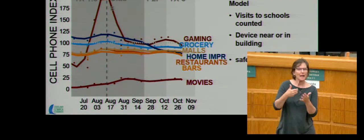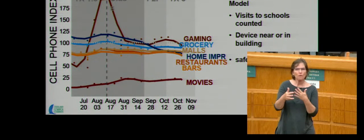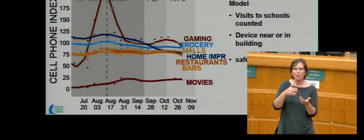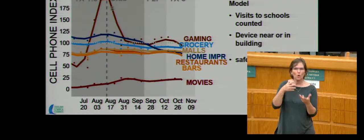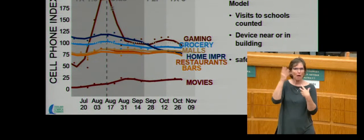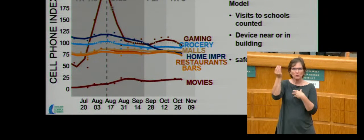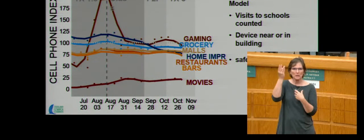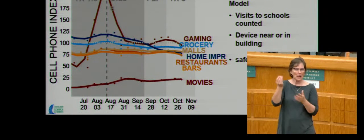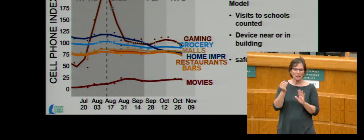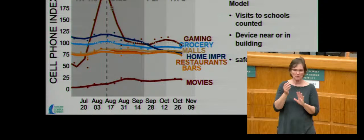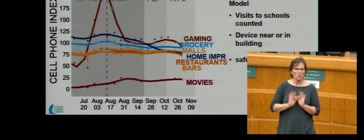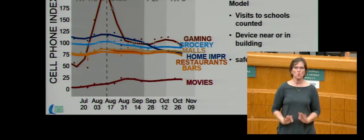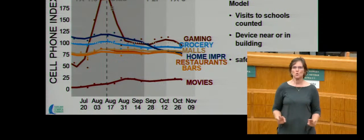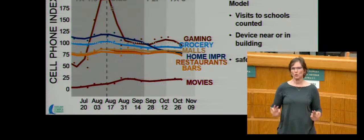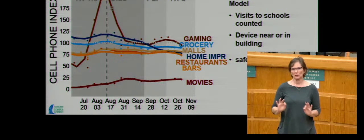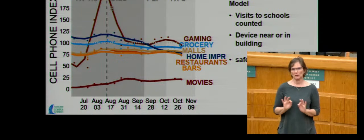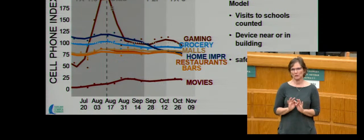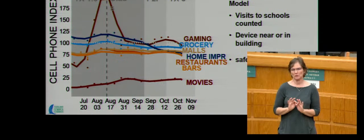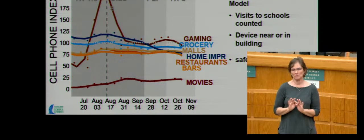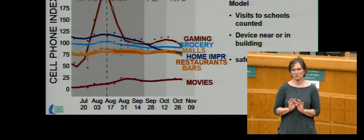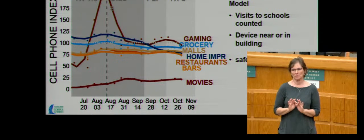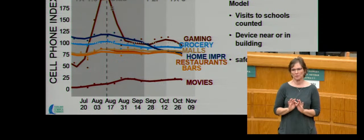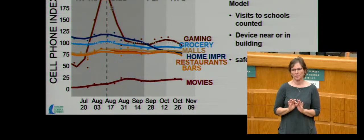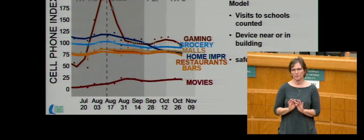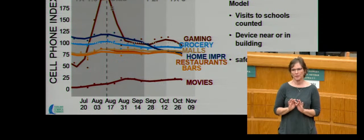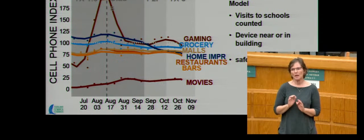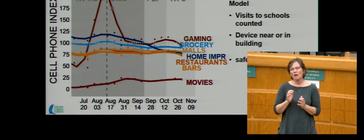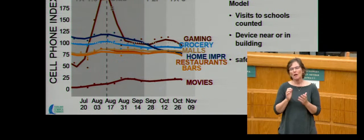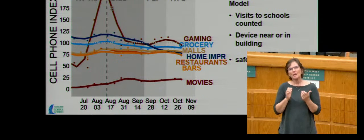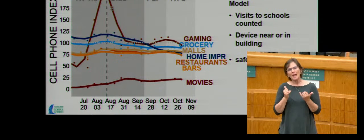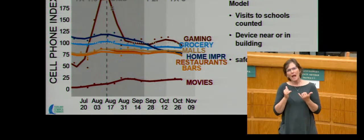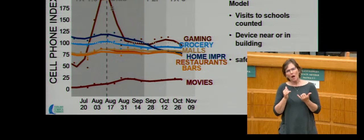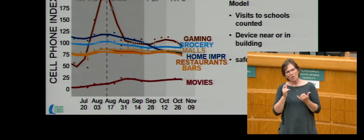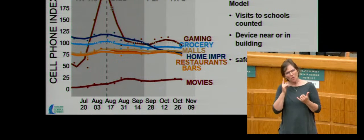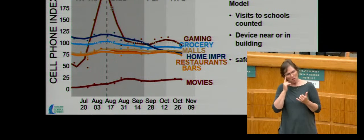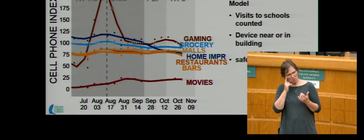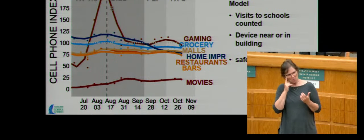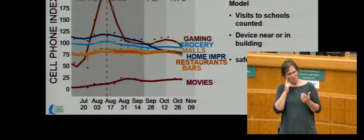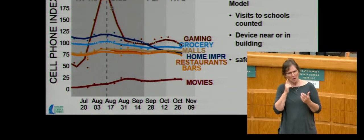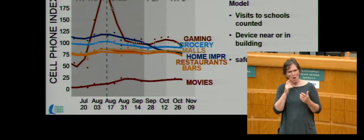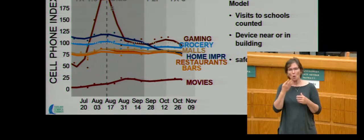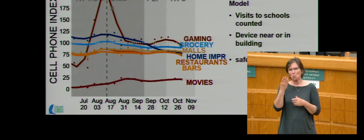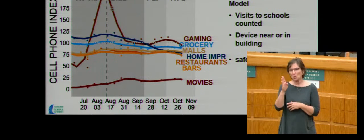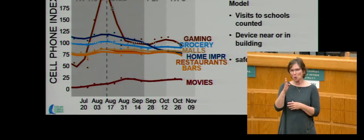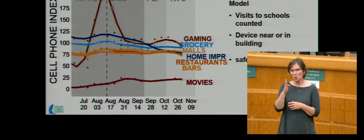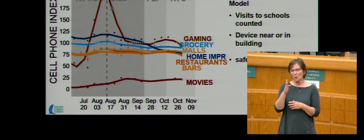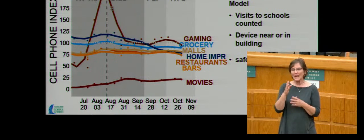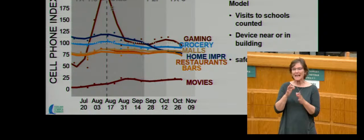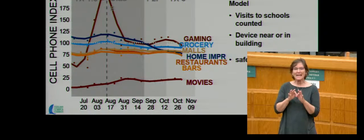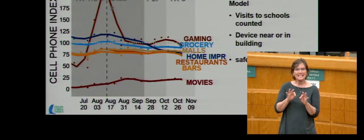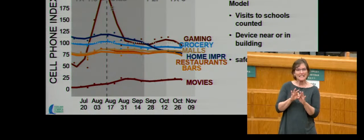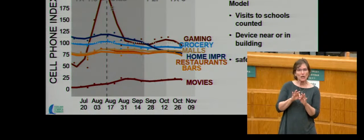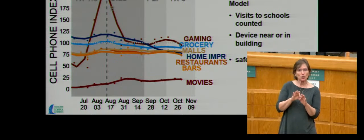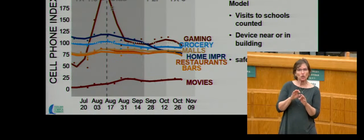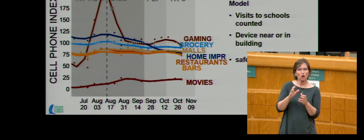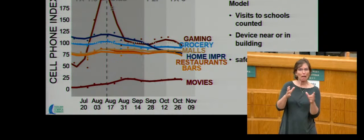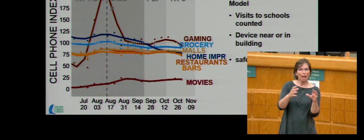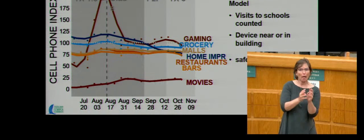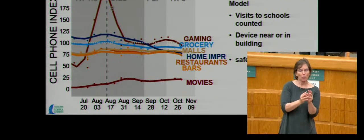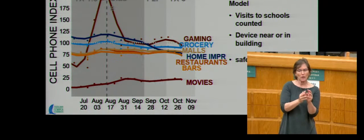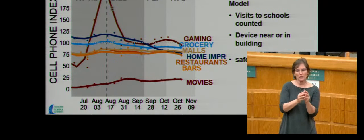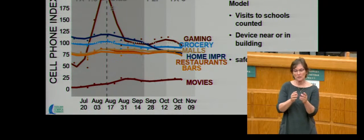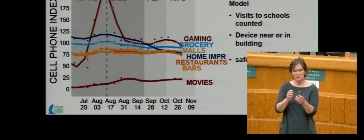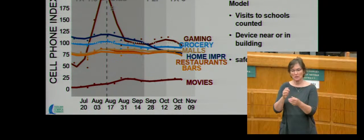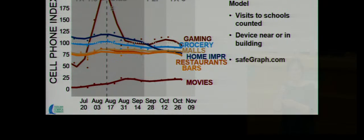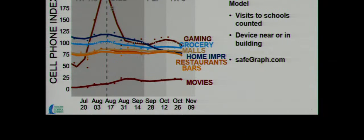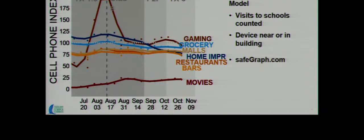7 days a week. And in those locations, we're seeing a pretty big increase in the amount of people there. So if you're at a ball game and you're outside, just because you're